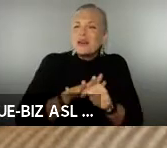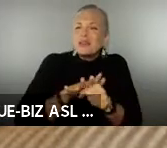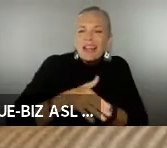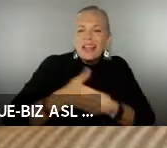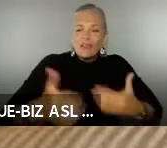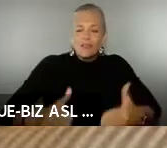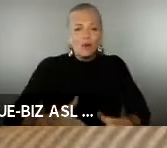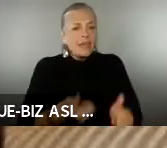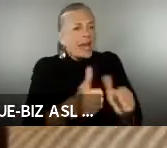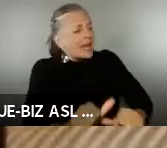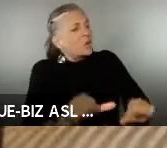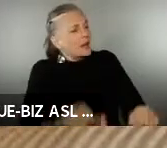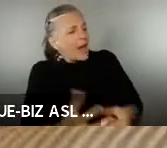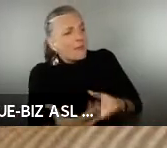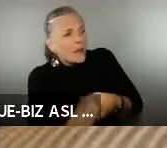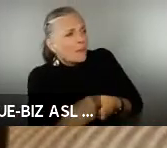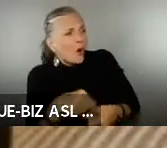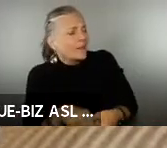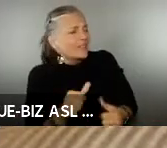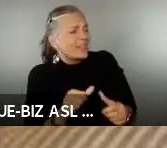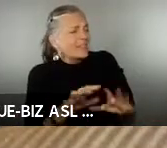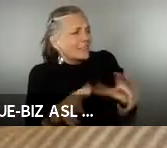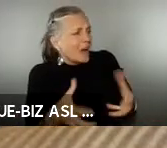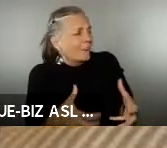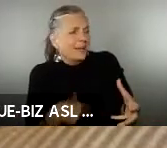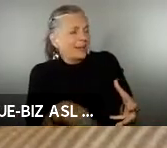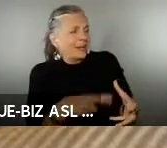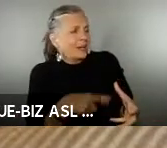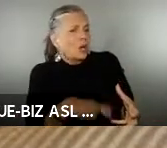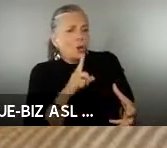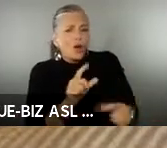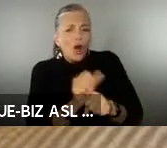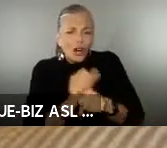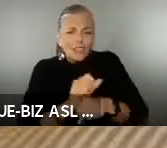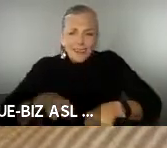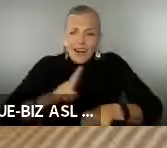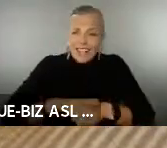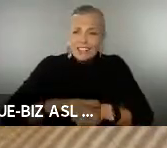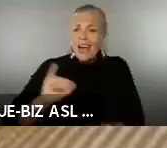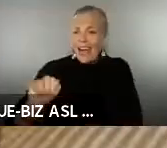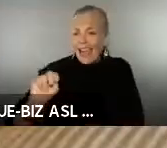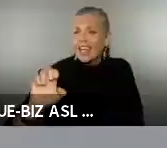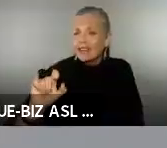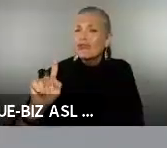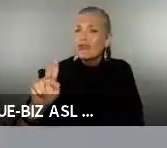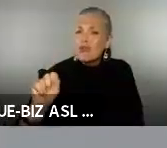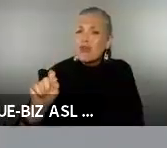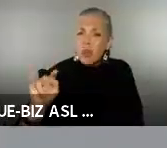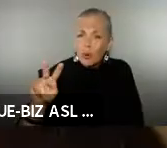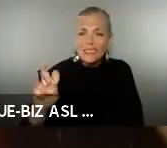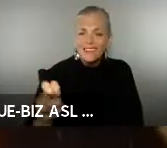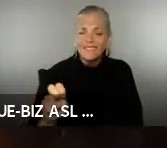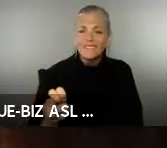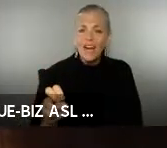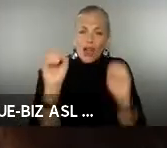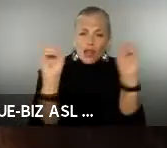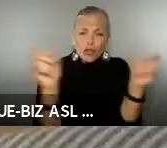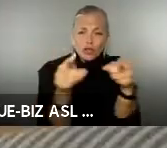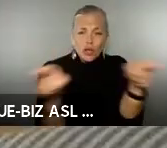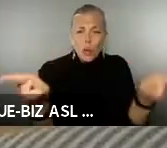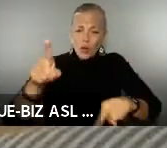of our company. We are inherently and by our nature inclusive. There's no one who cannot be a part of Spectrum